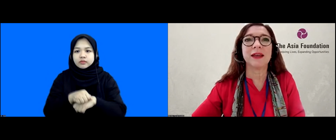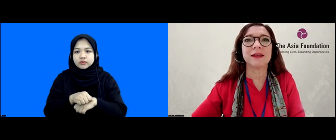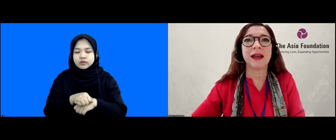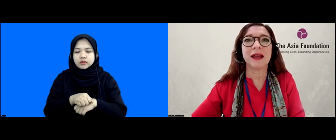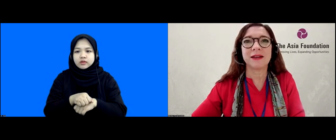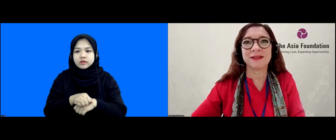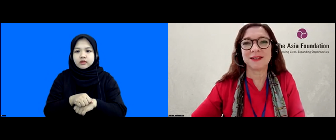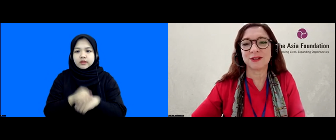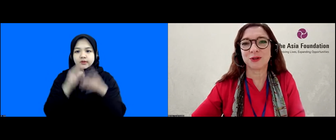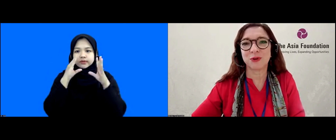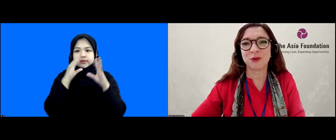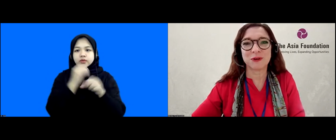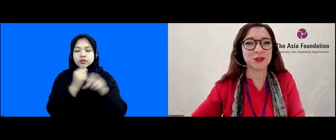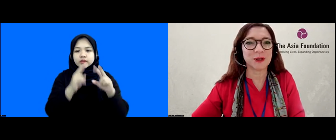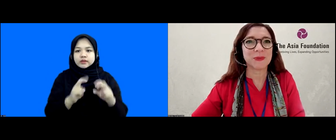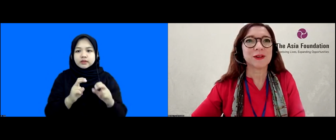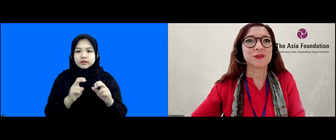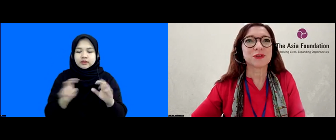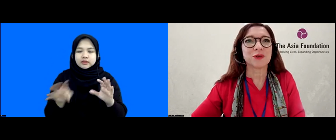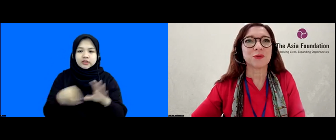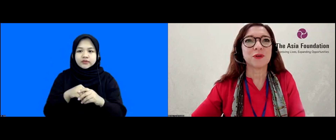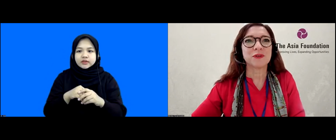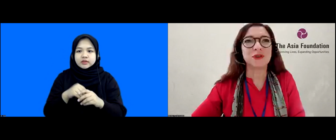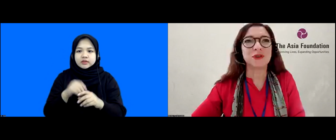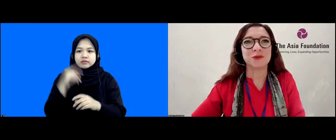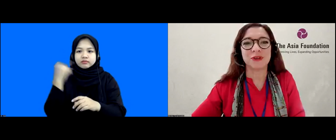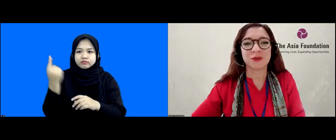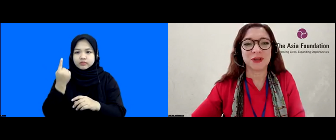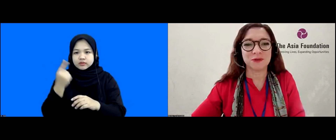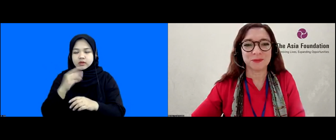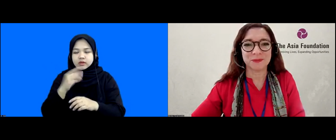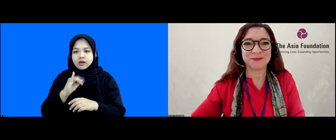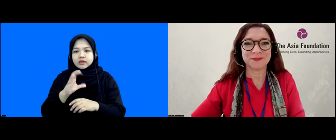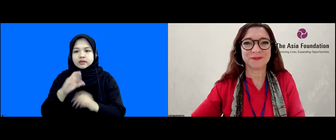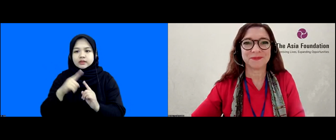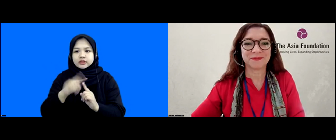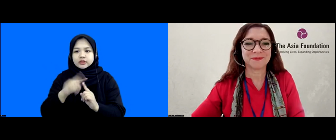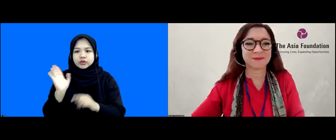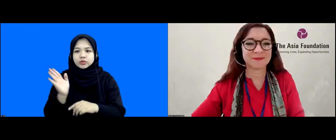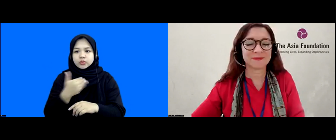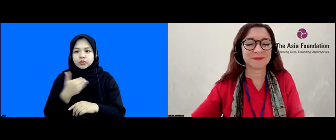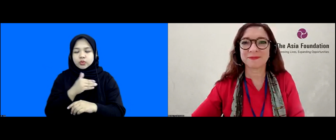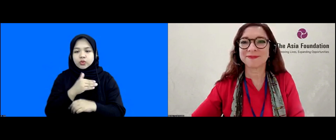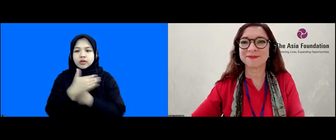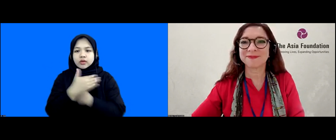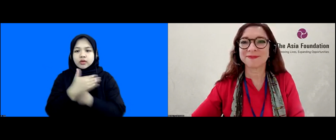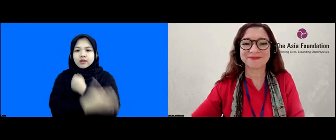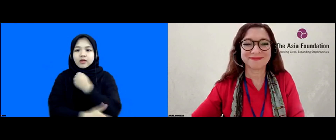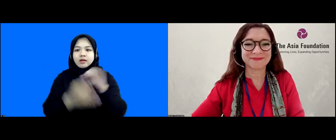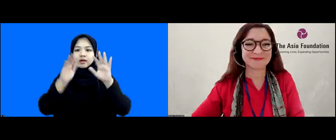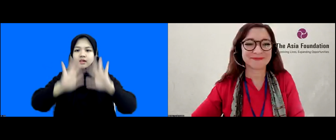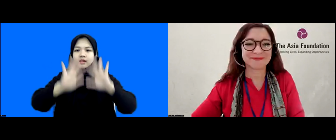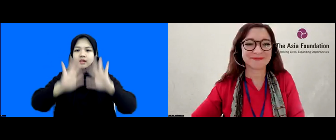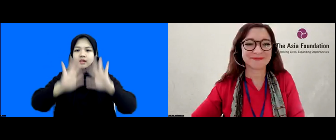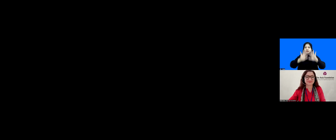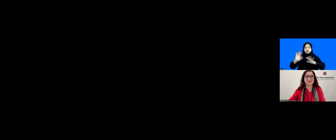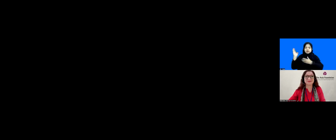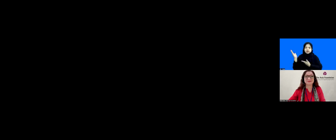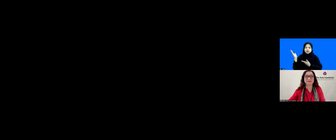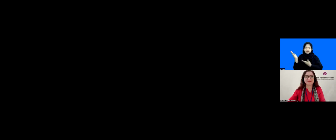and ICTs throughout Asia. So over to you, Dr. Wei Yu. Thank you, Robin. Thank you for the very